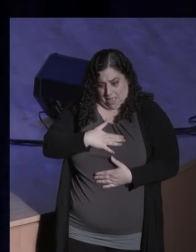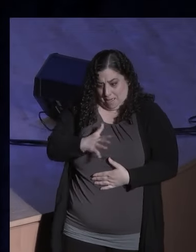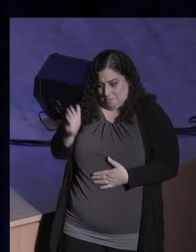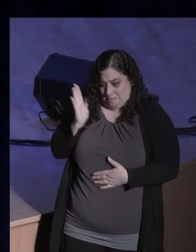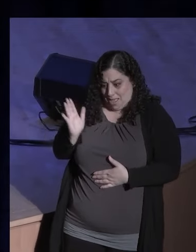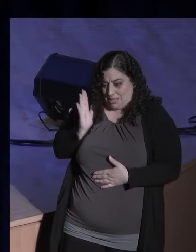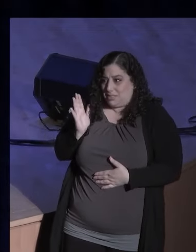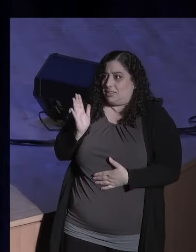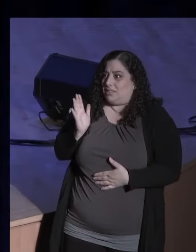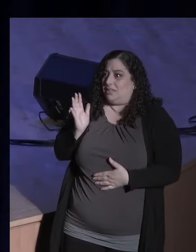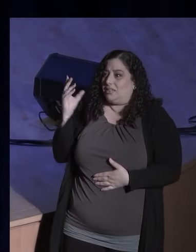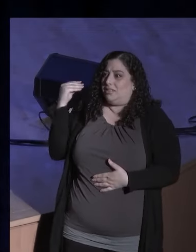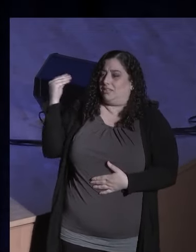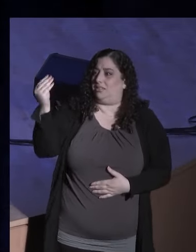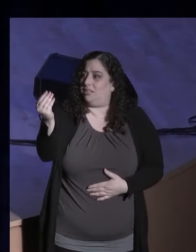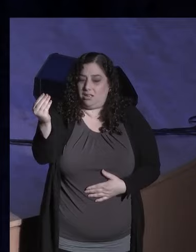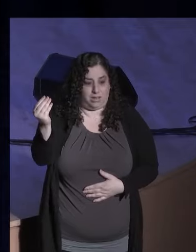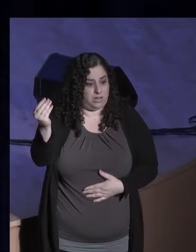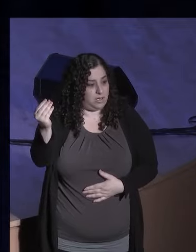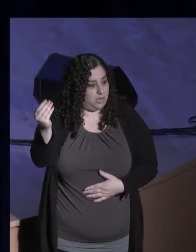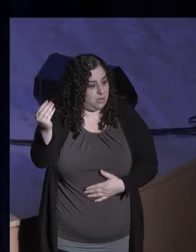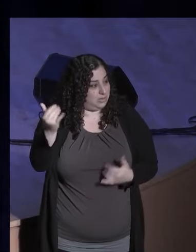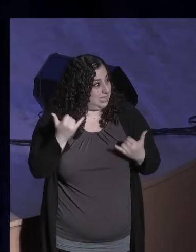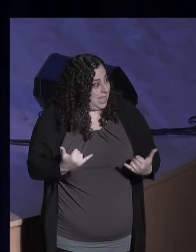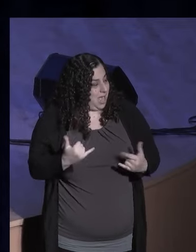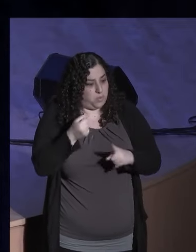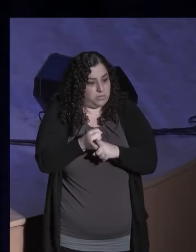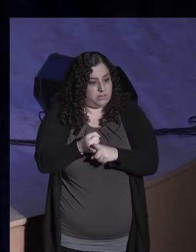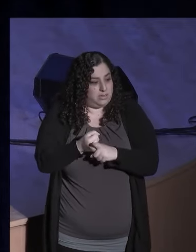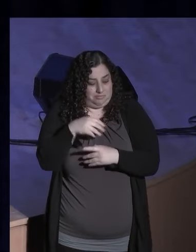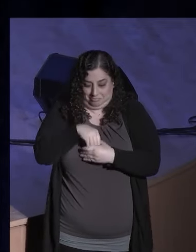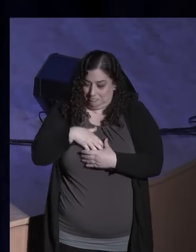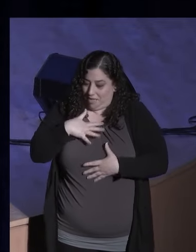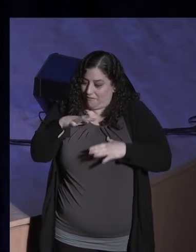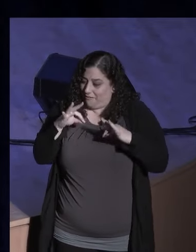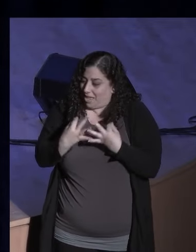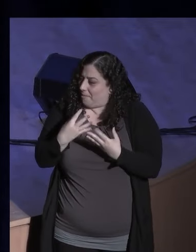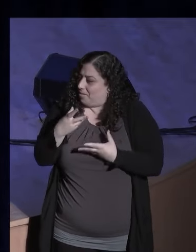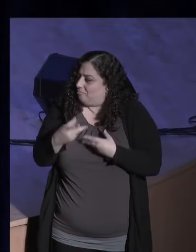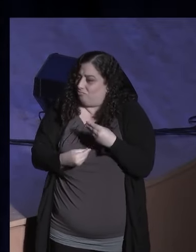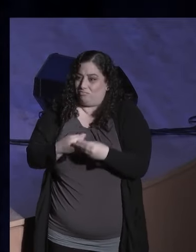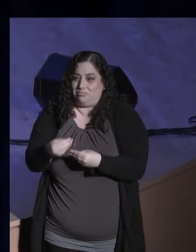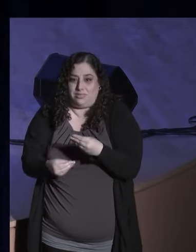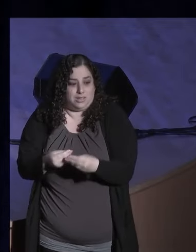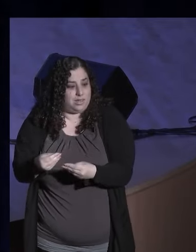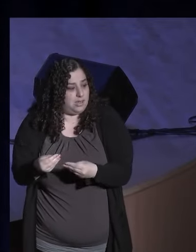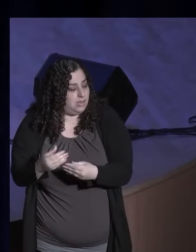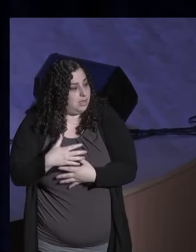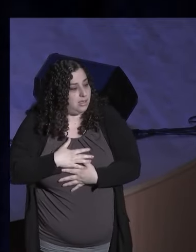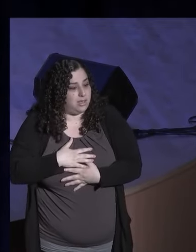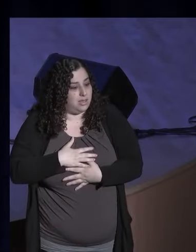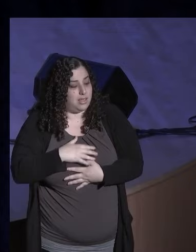speaks to how we recognize and celebrate our shared history as Americans. It's always great to be here on the National